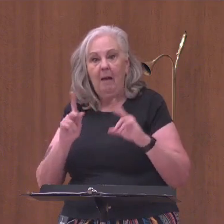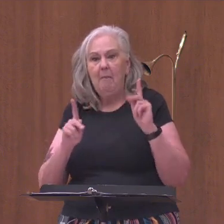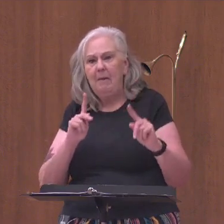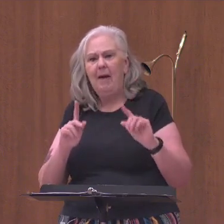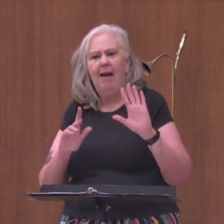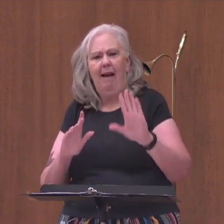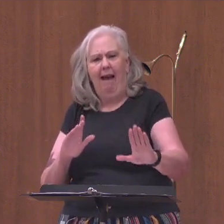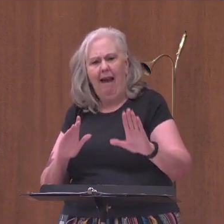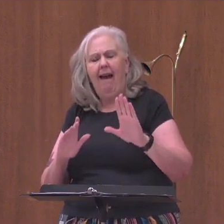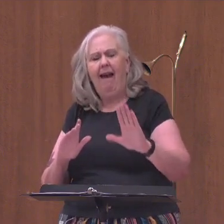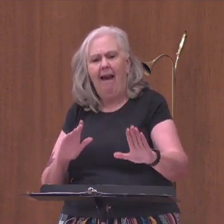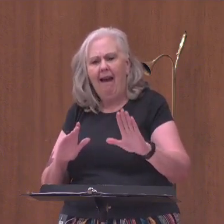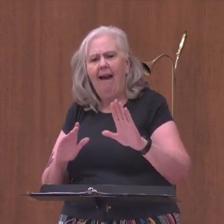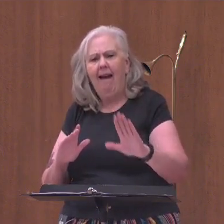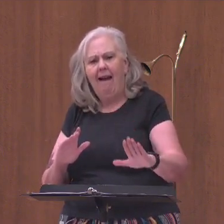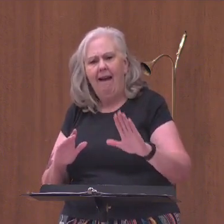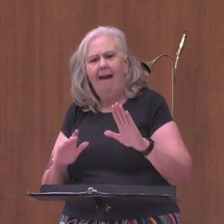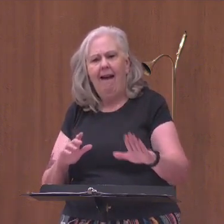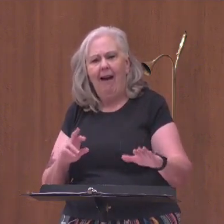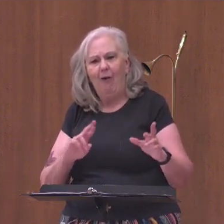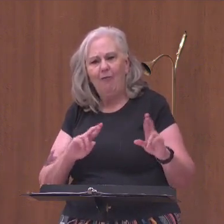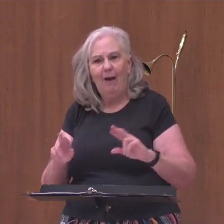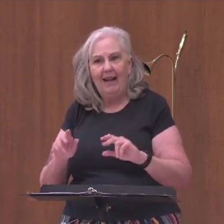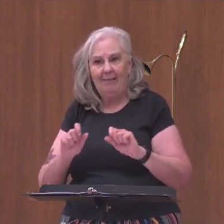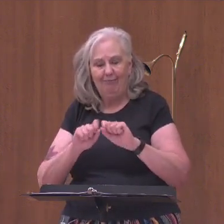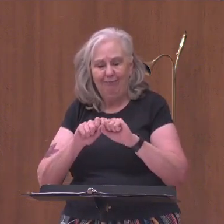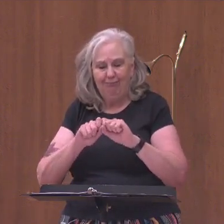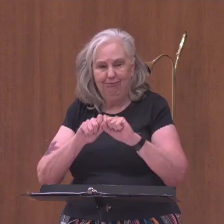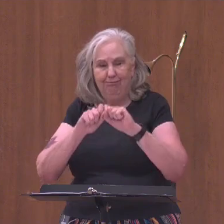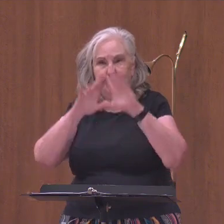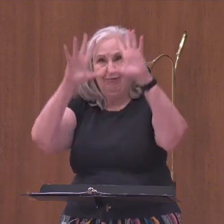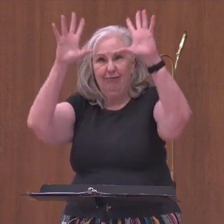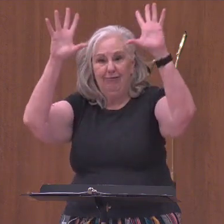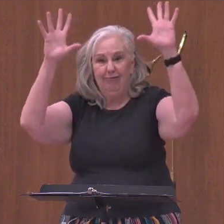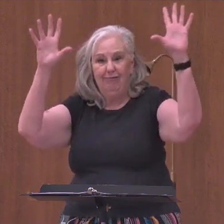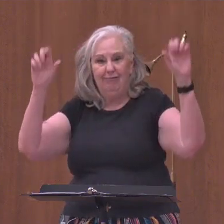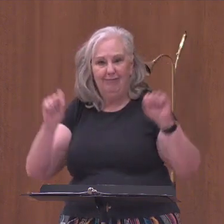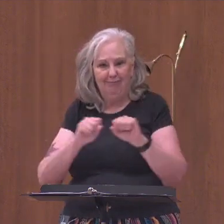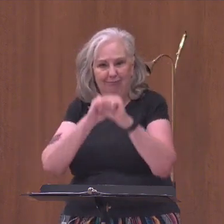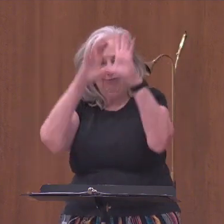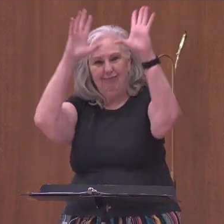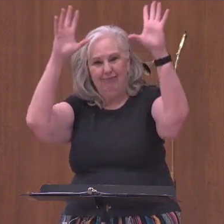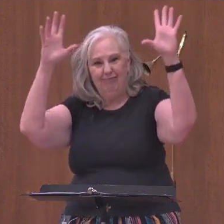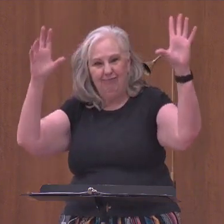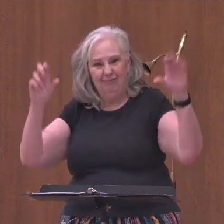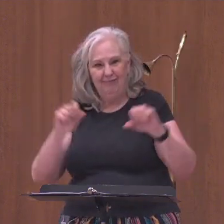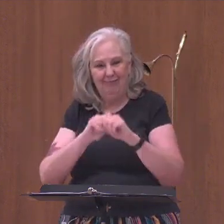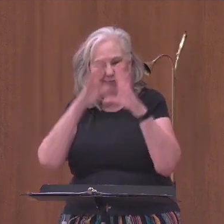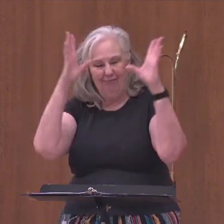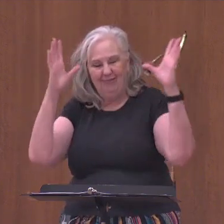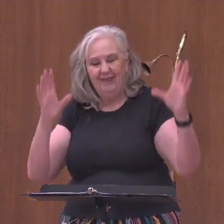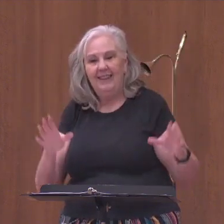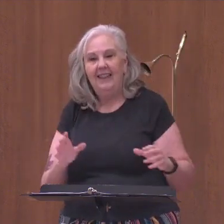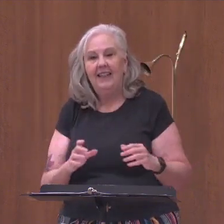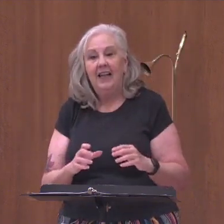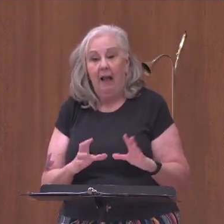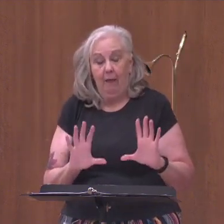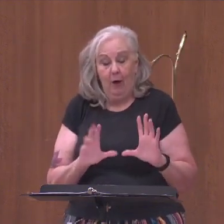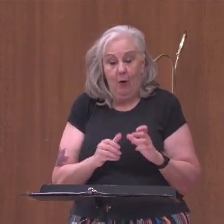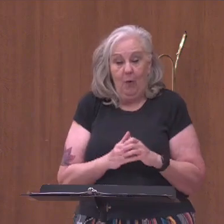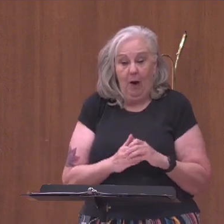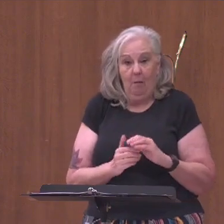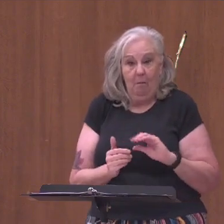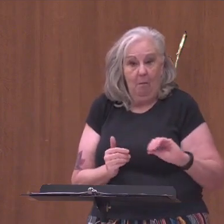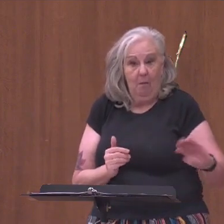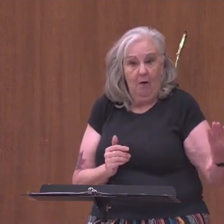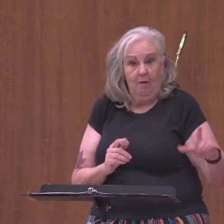their horns to signal that the fireworks were about to begin. That's when all of the crowds moved from the picnic area over